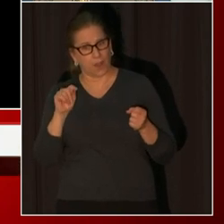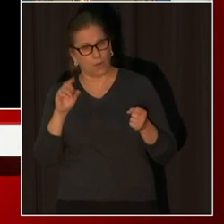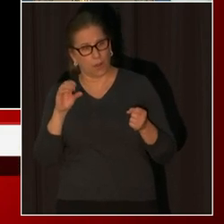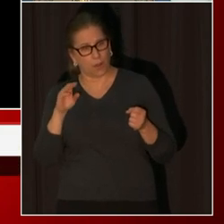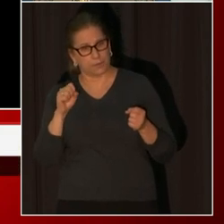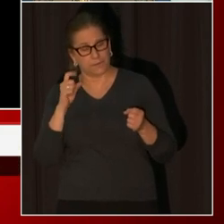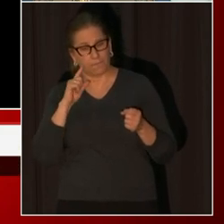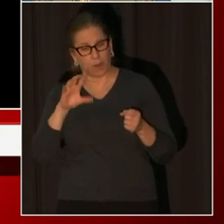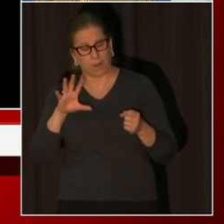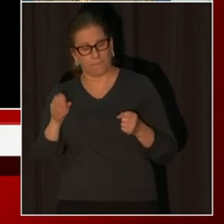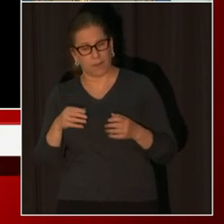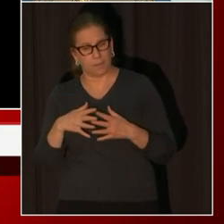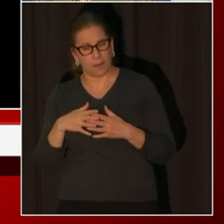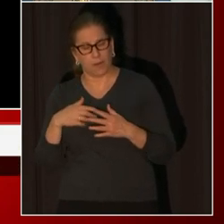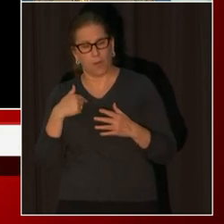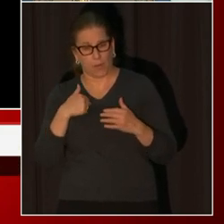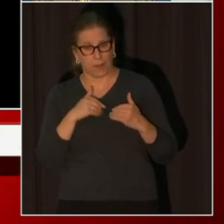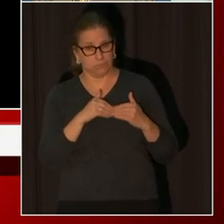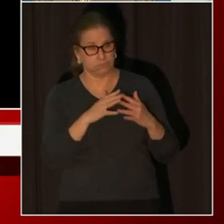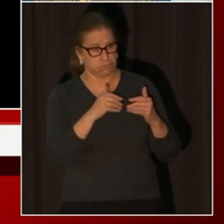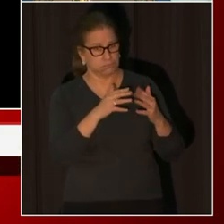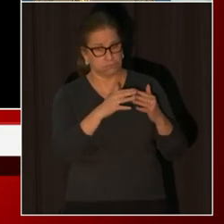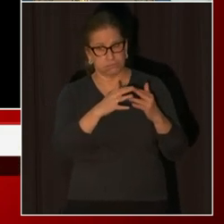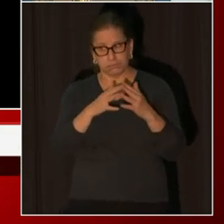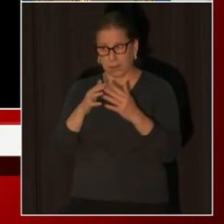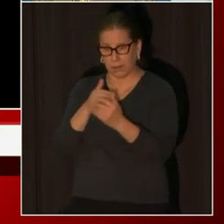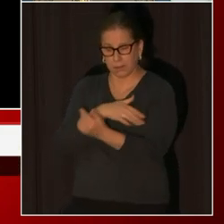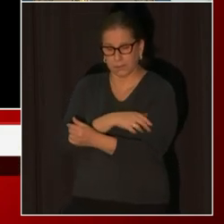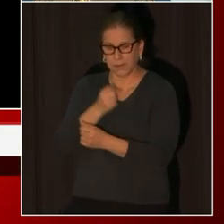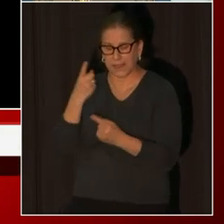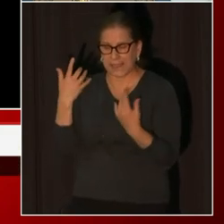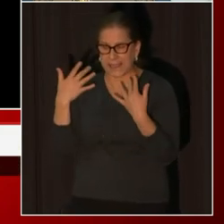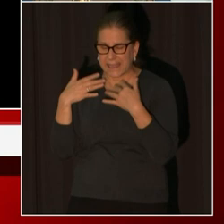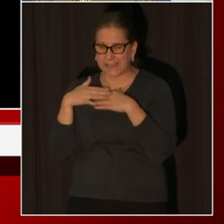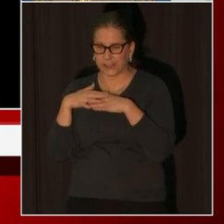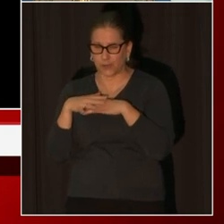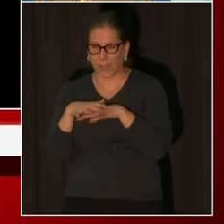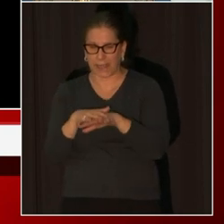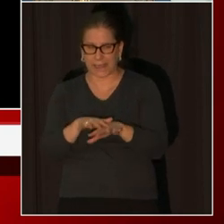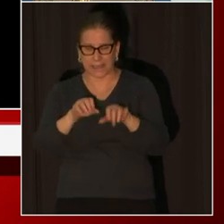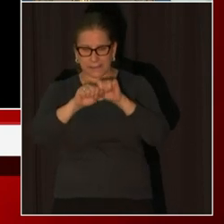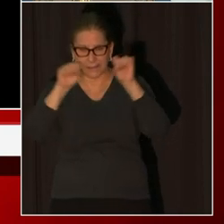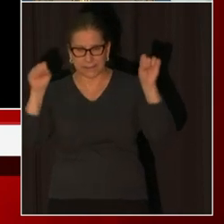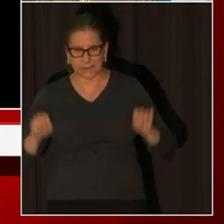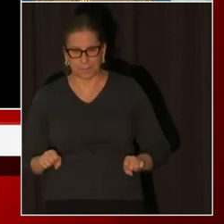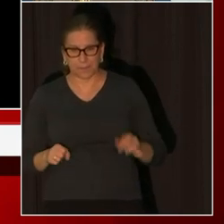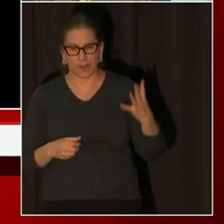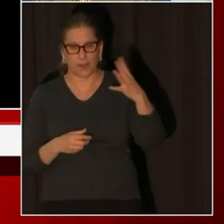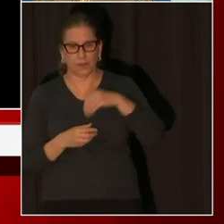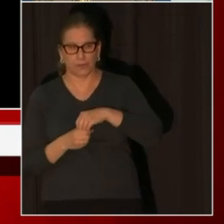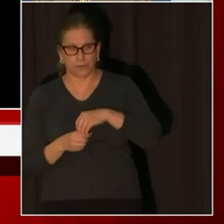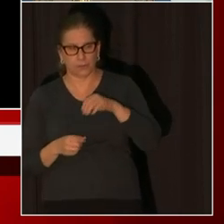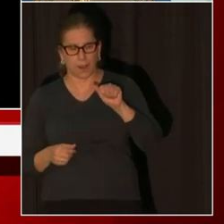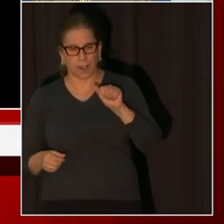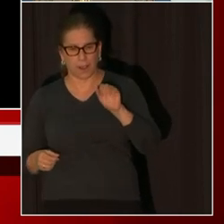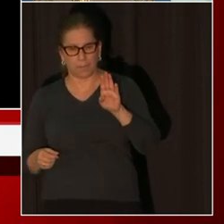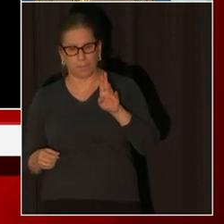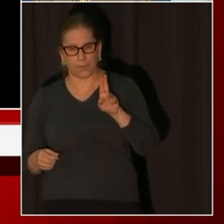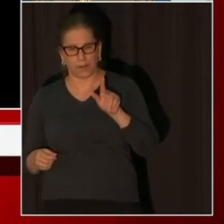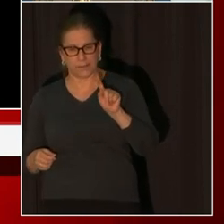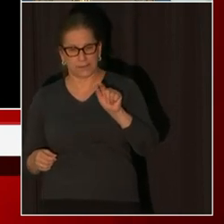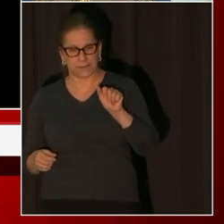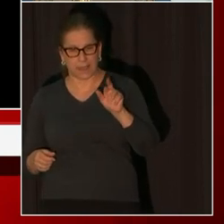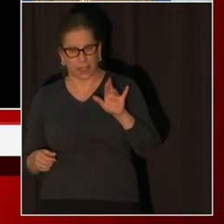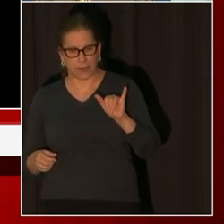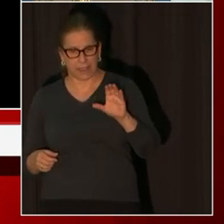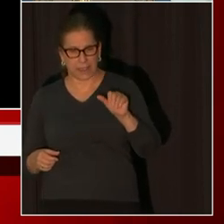integrated system, including ambulatory care, which will be at the St. Elizabeth's Hospital. We were also proud a